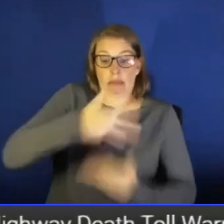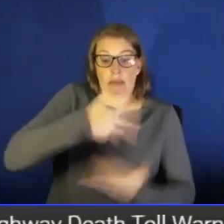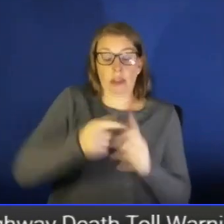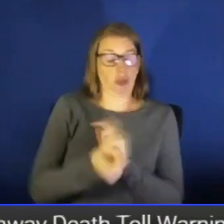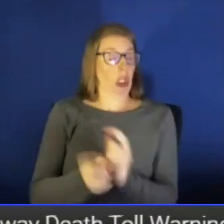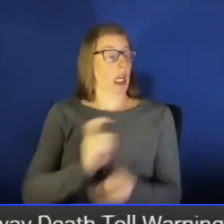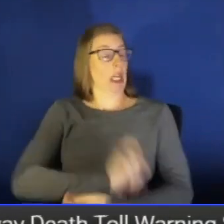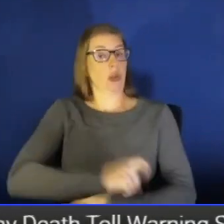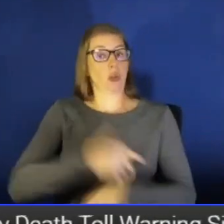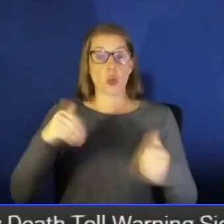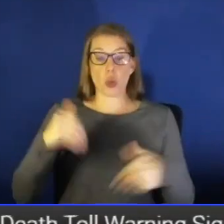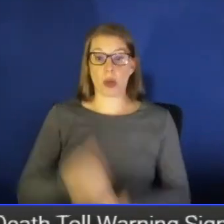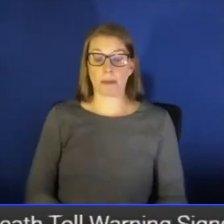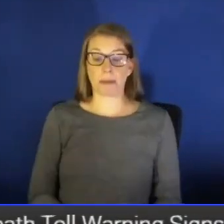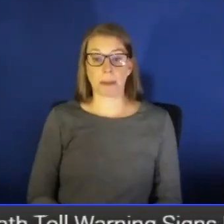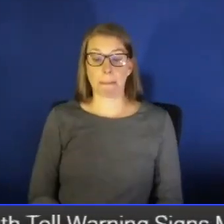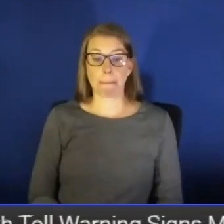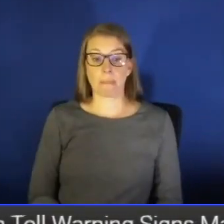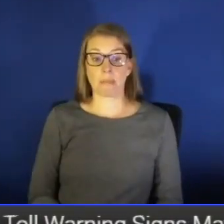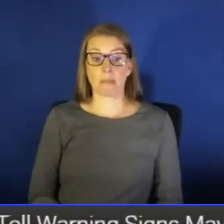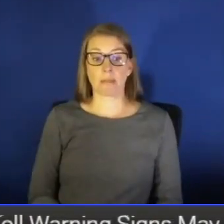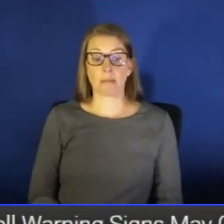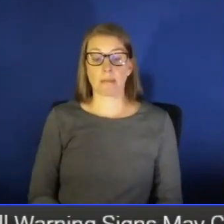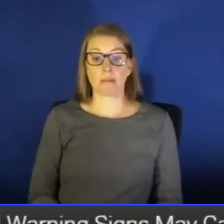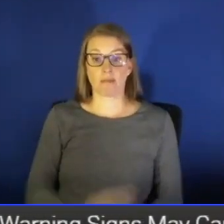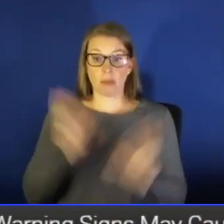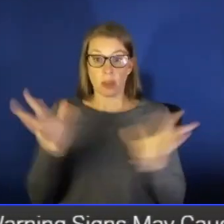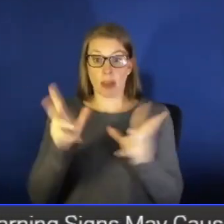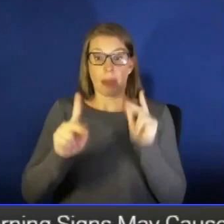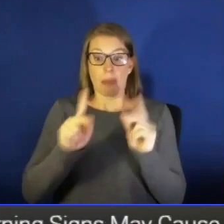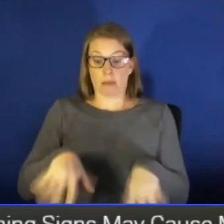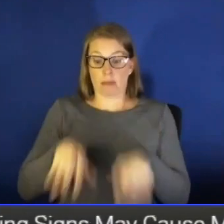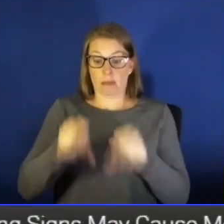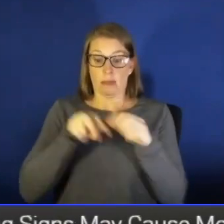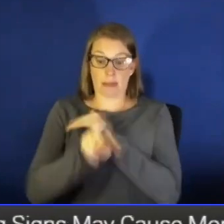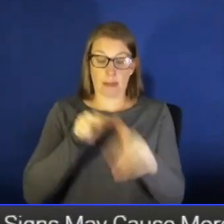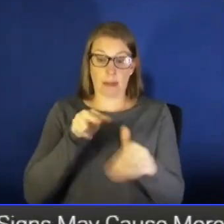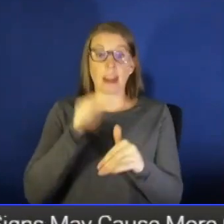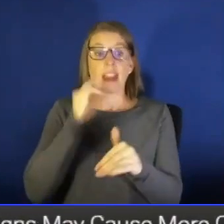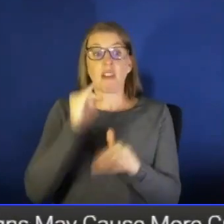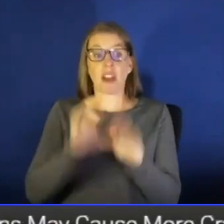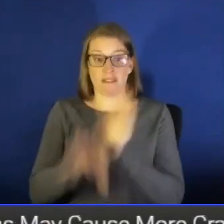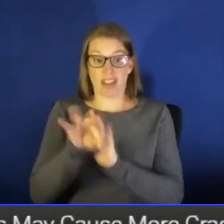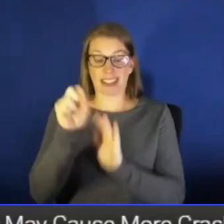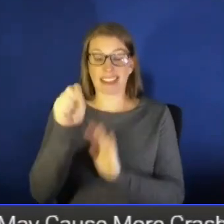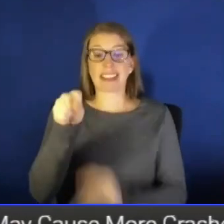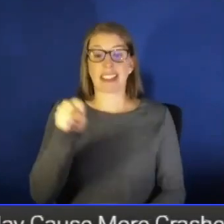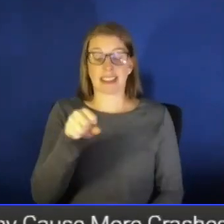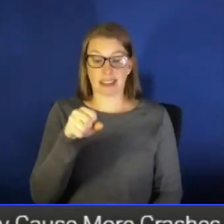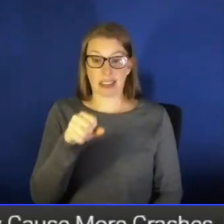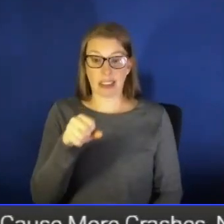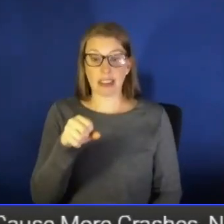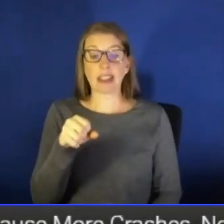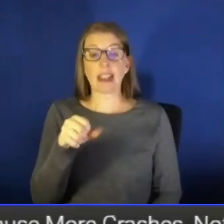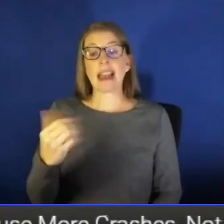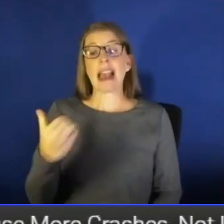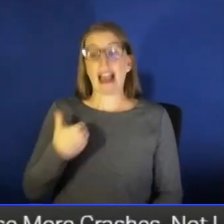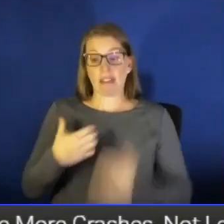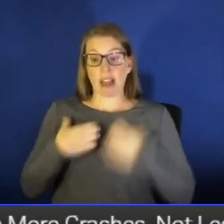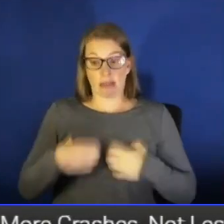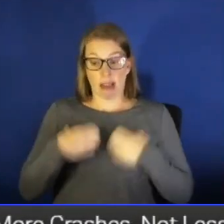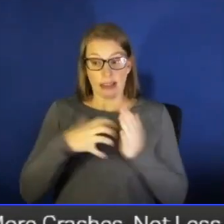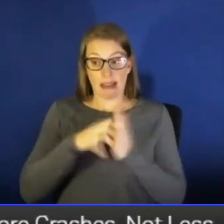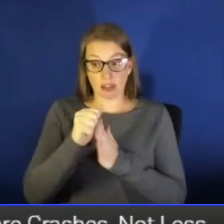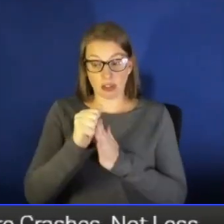So we're urging people to get scanned. And if we do find it, and they do have lung cancer, we have